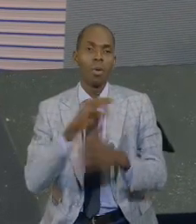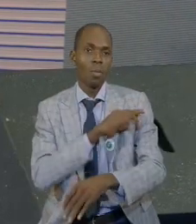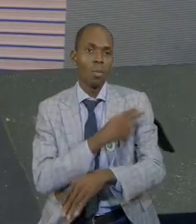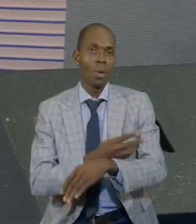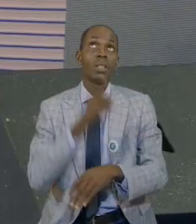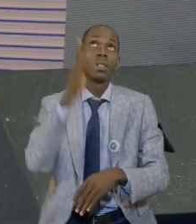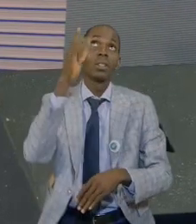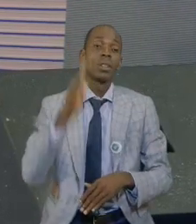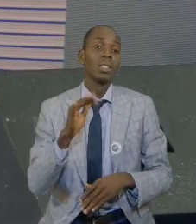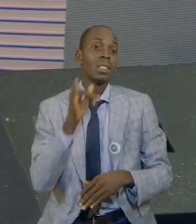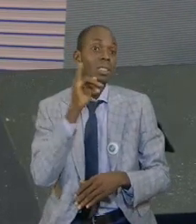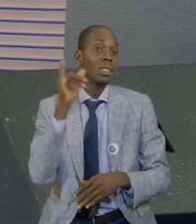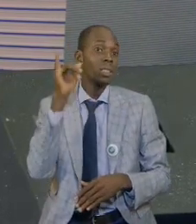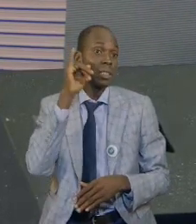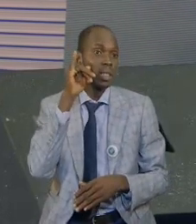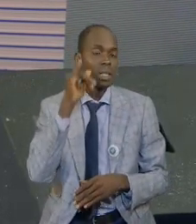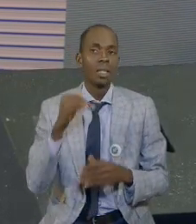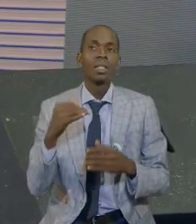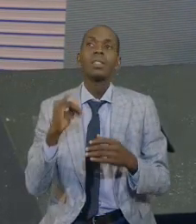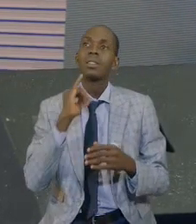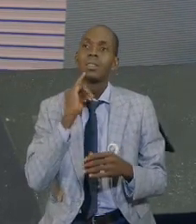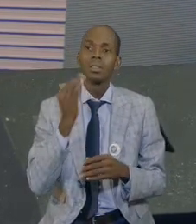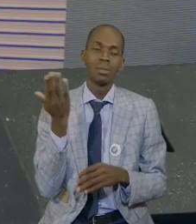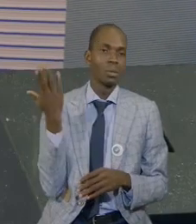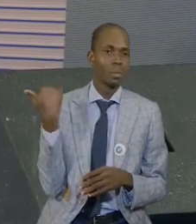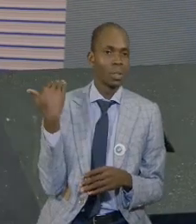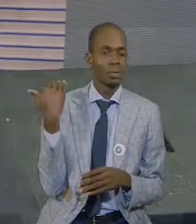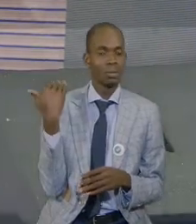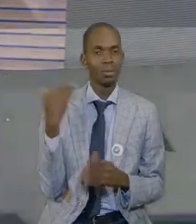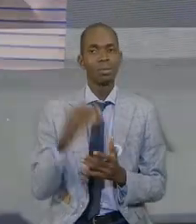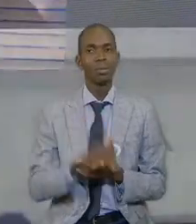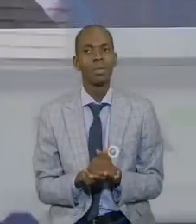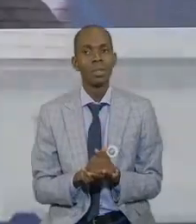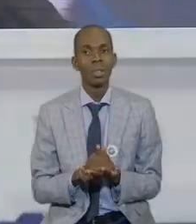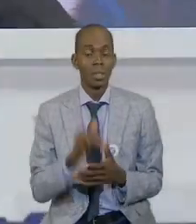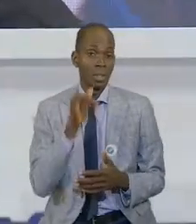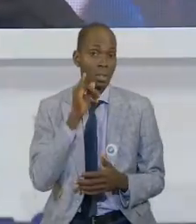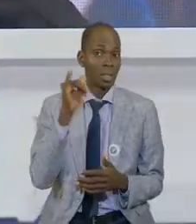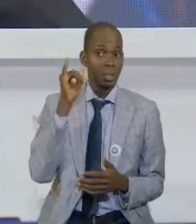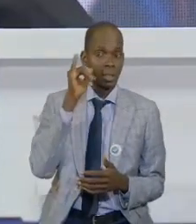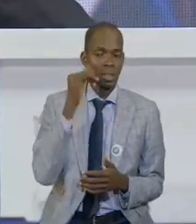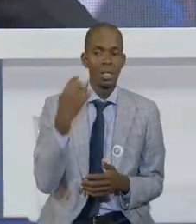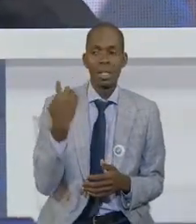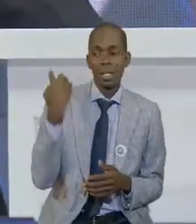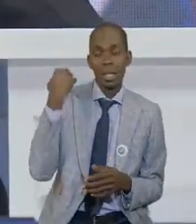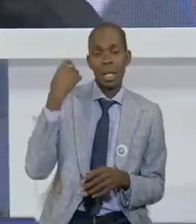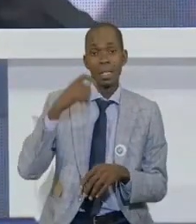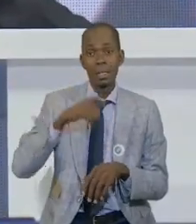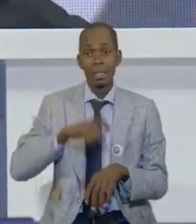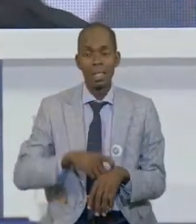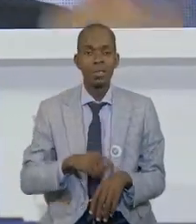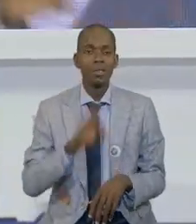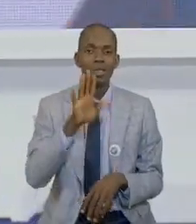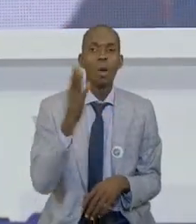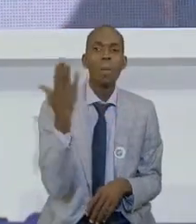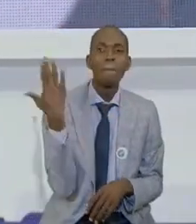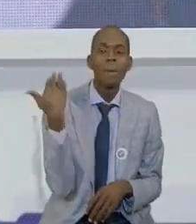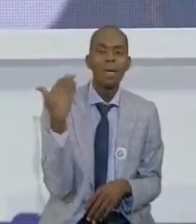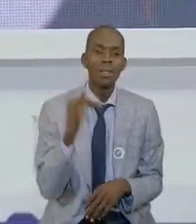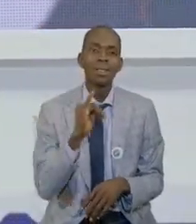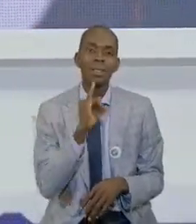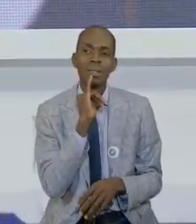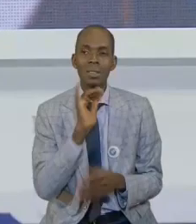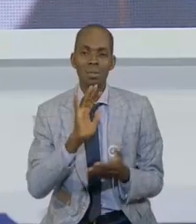today is gone yes a day last time your past is like